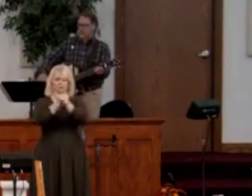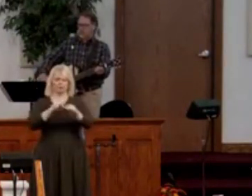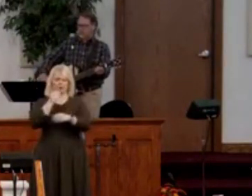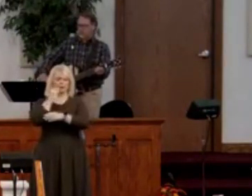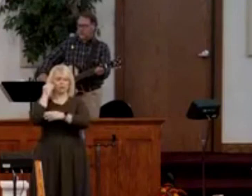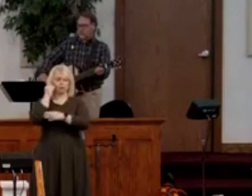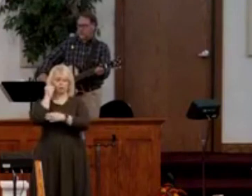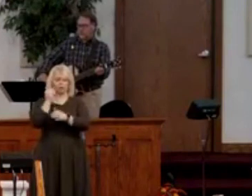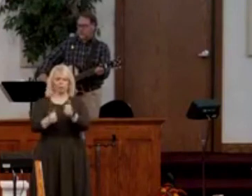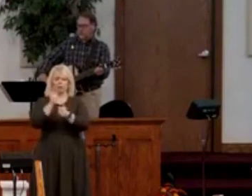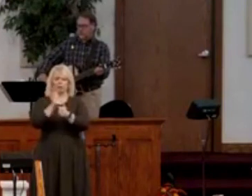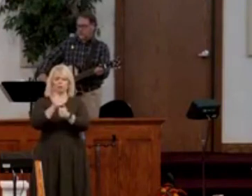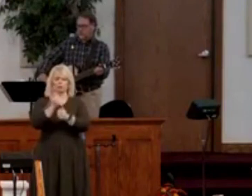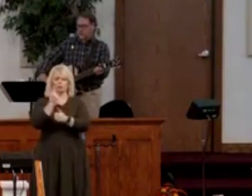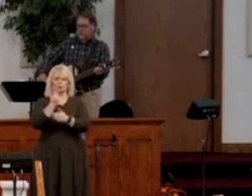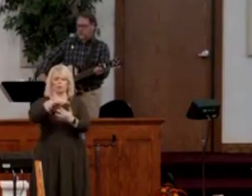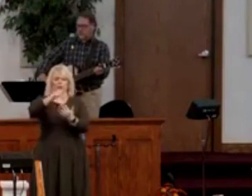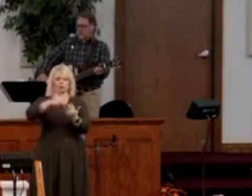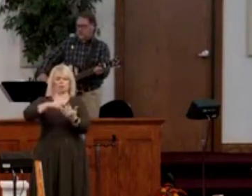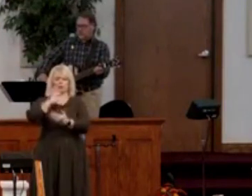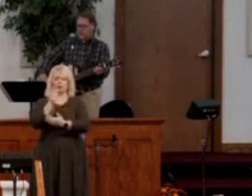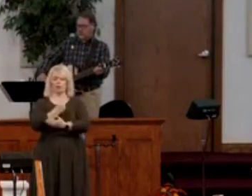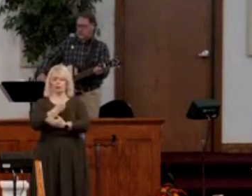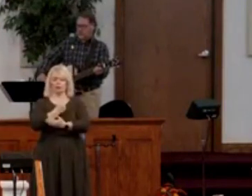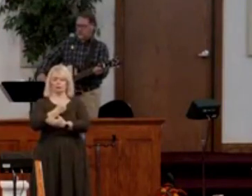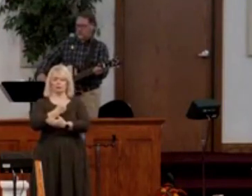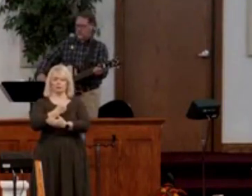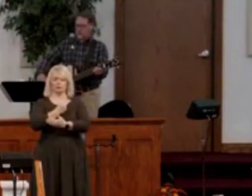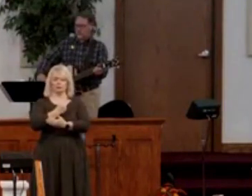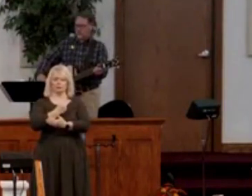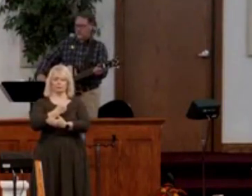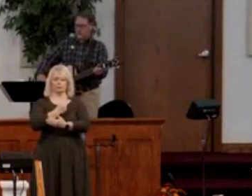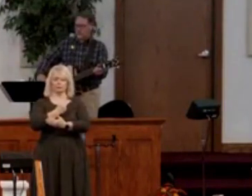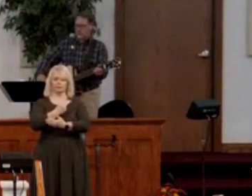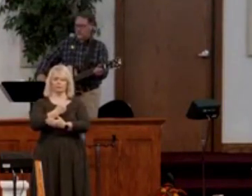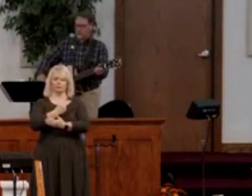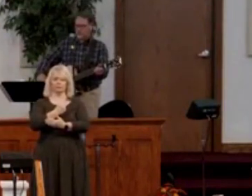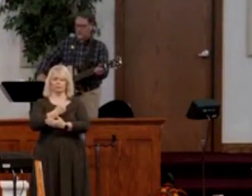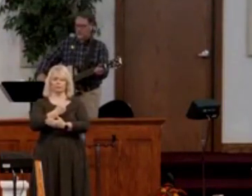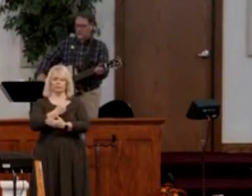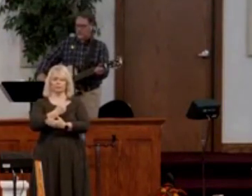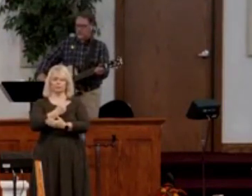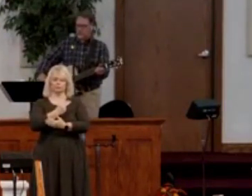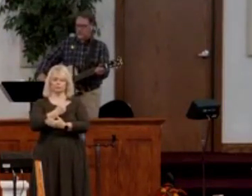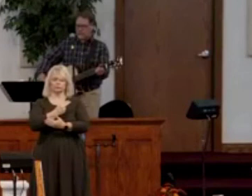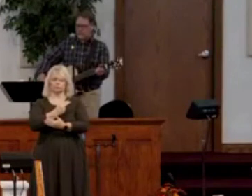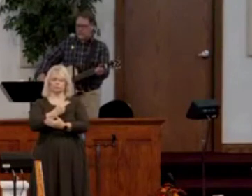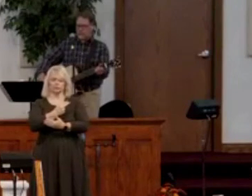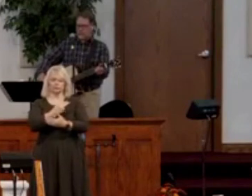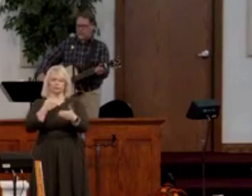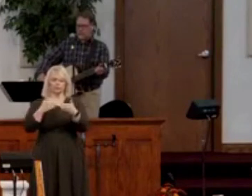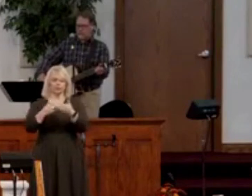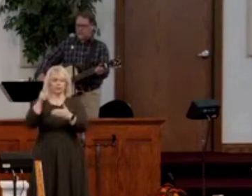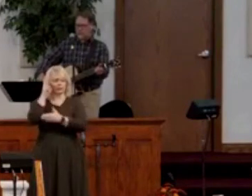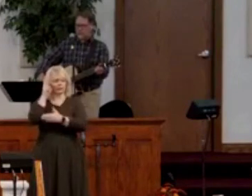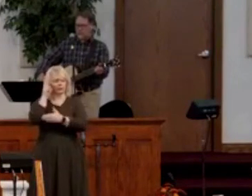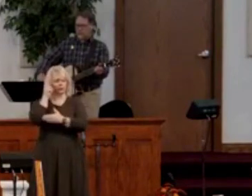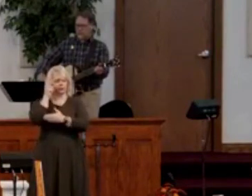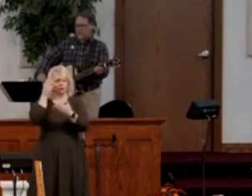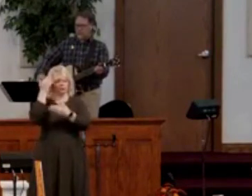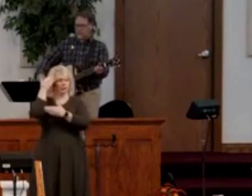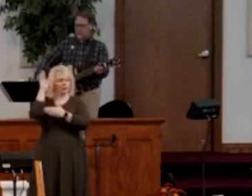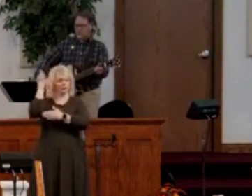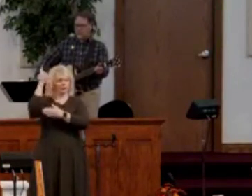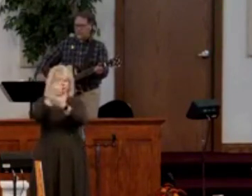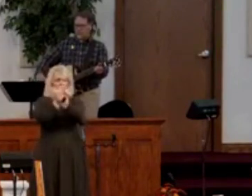But most of all, Father God, if there's one among us, one within our voices this morning that close enough to hear us, Lord, that don't know you as